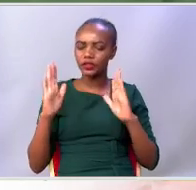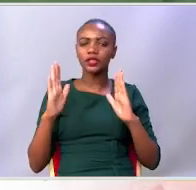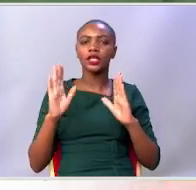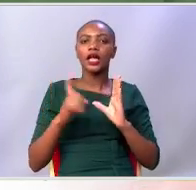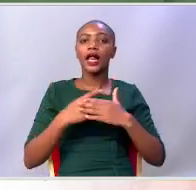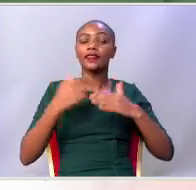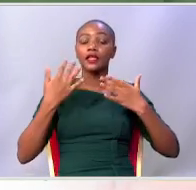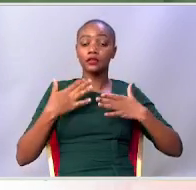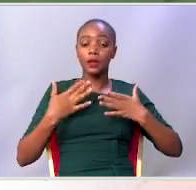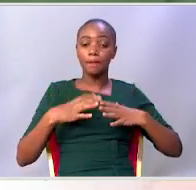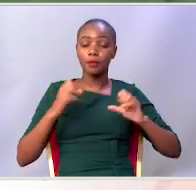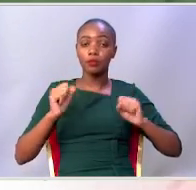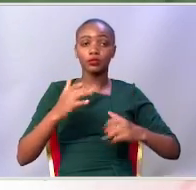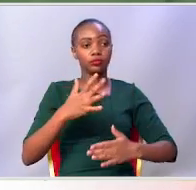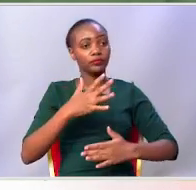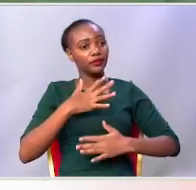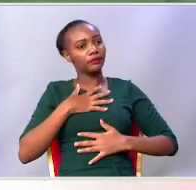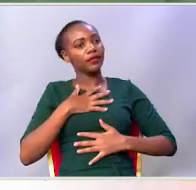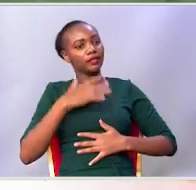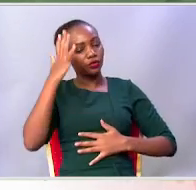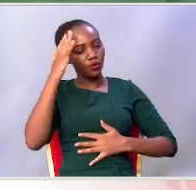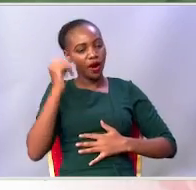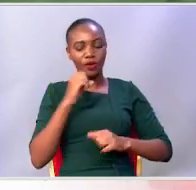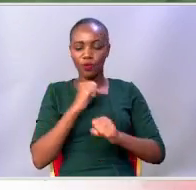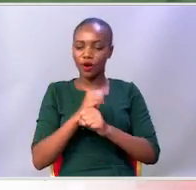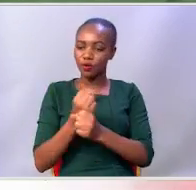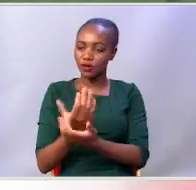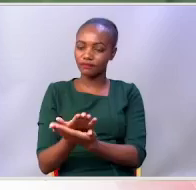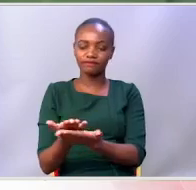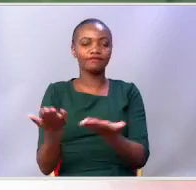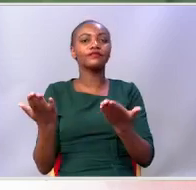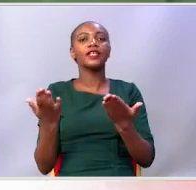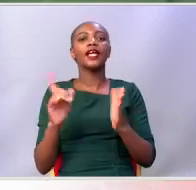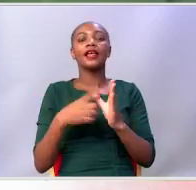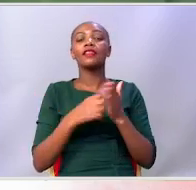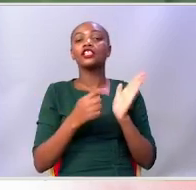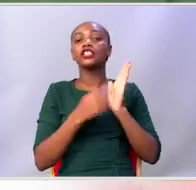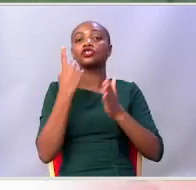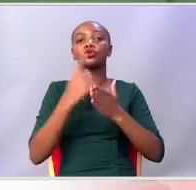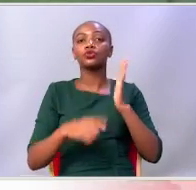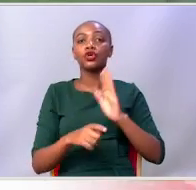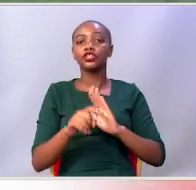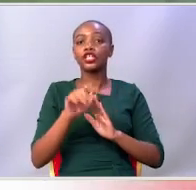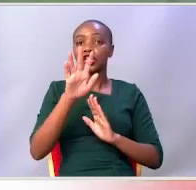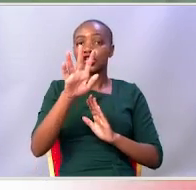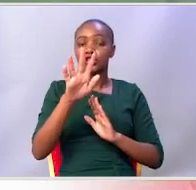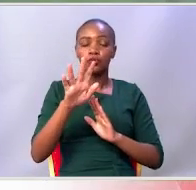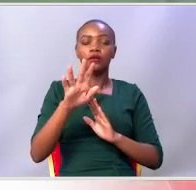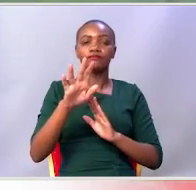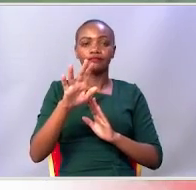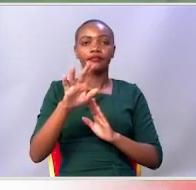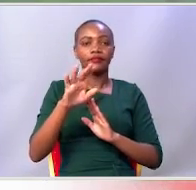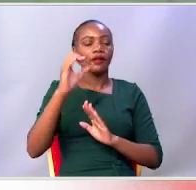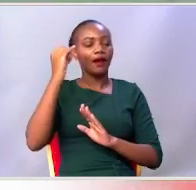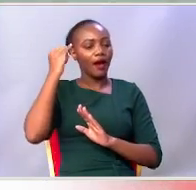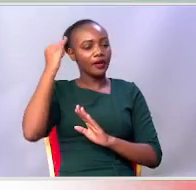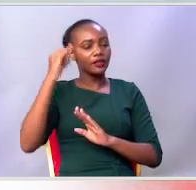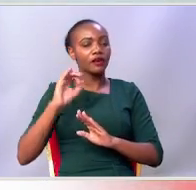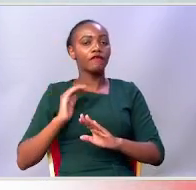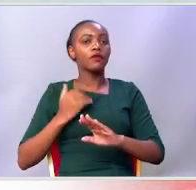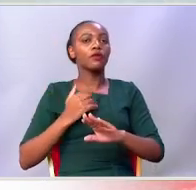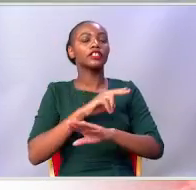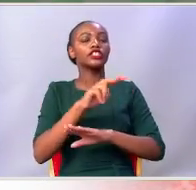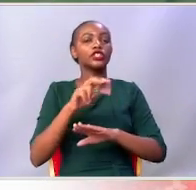to be surprised at what you've done here. It shows your vision for this nation, our